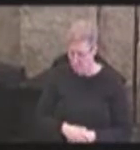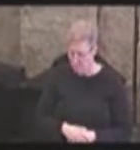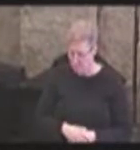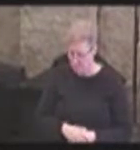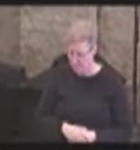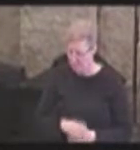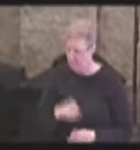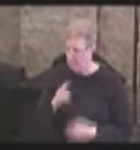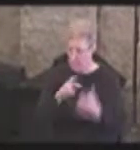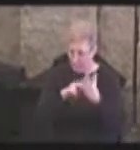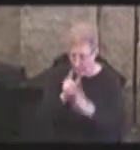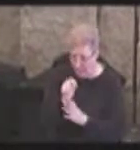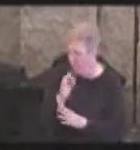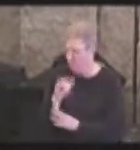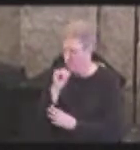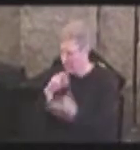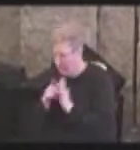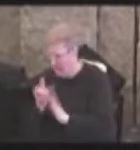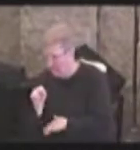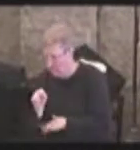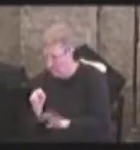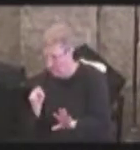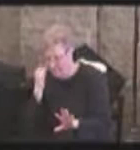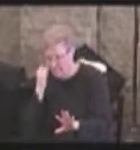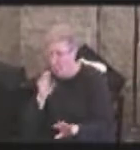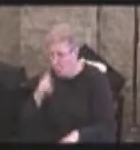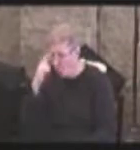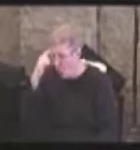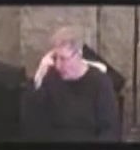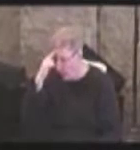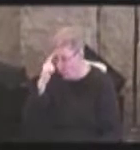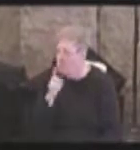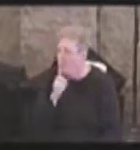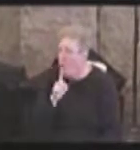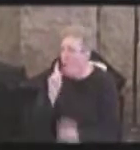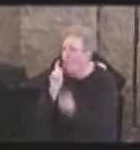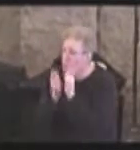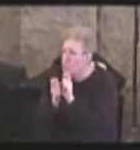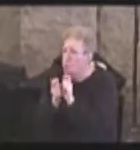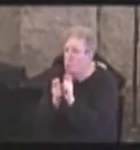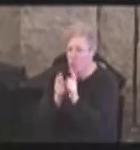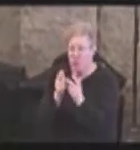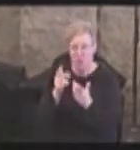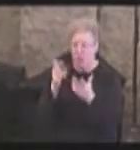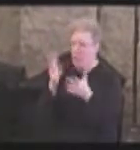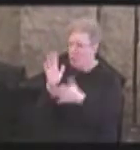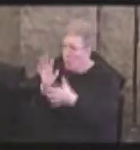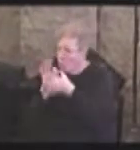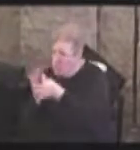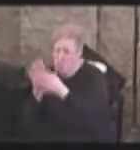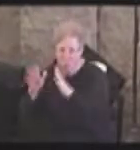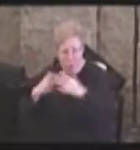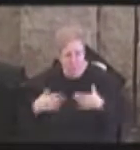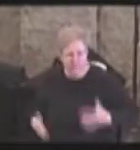intentionally or unintentionally on your part, your thoughts are changing your affairs, your body, and your relationships to the world.